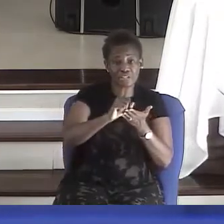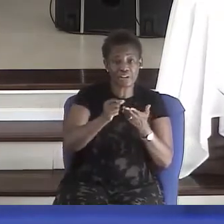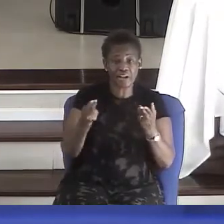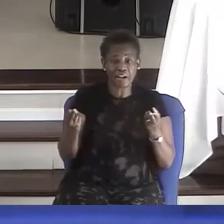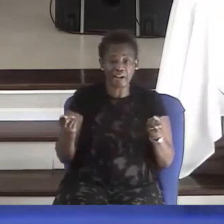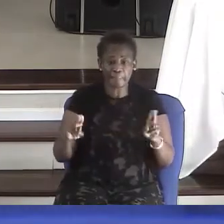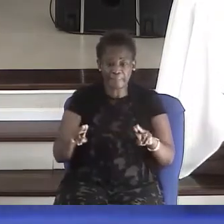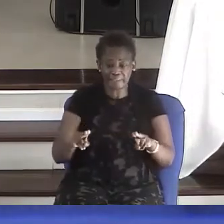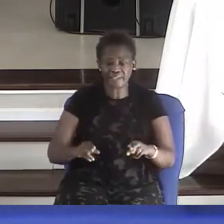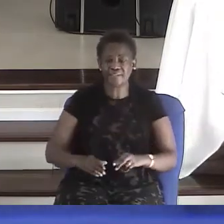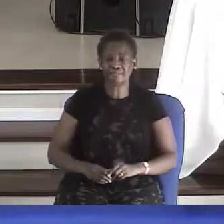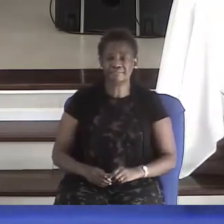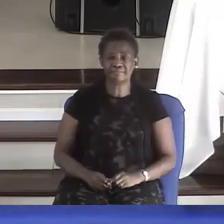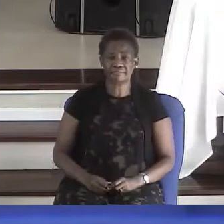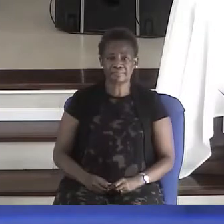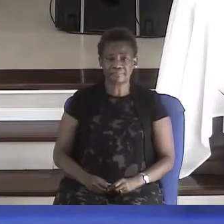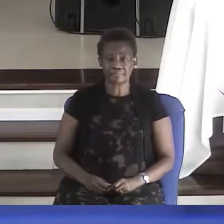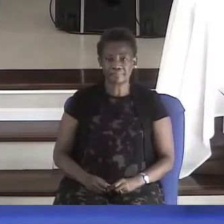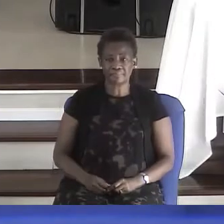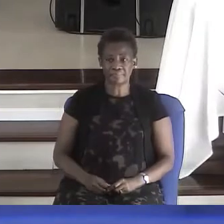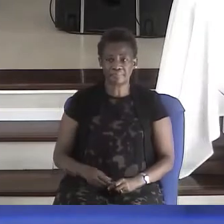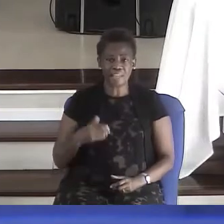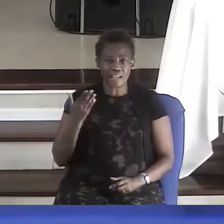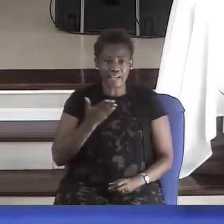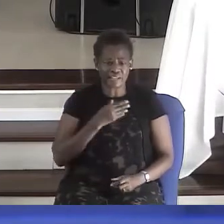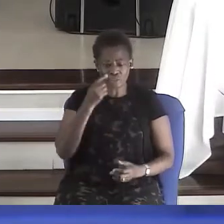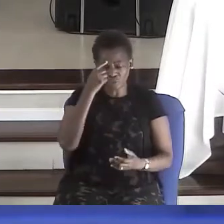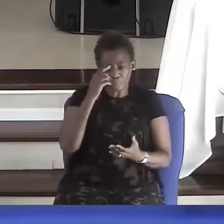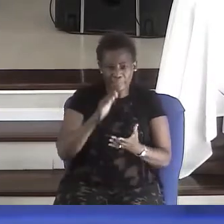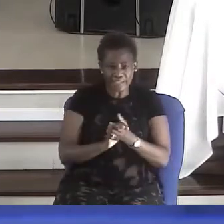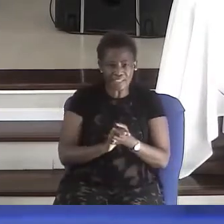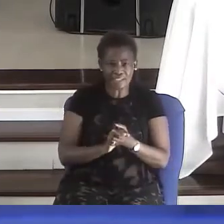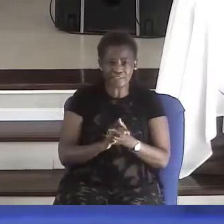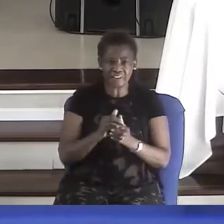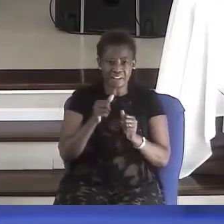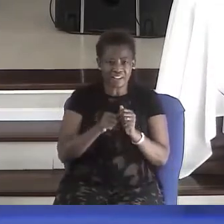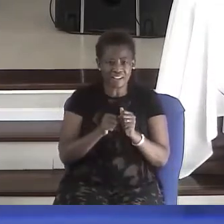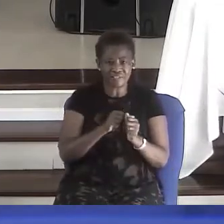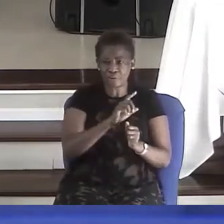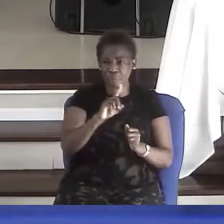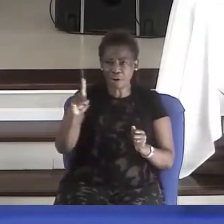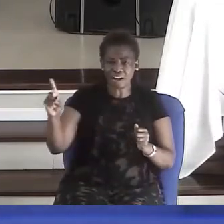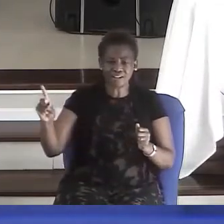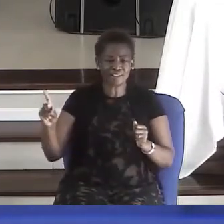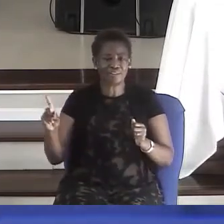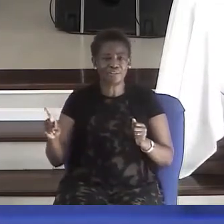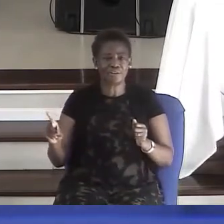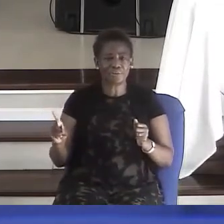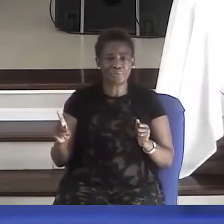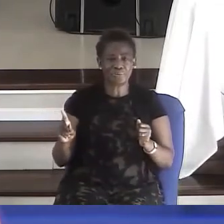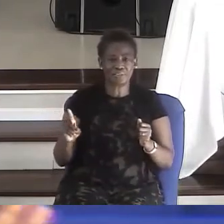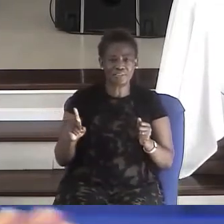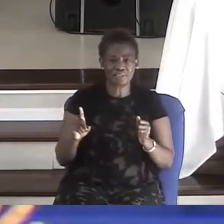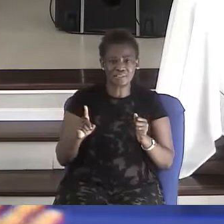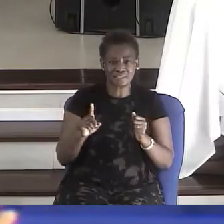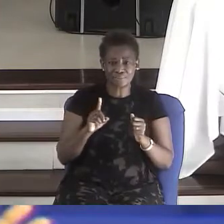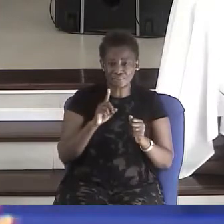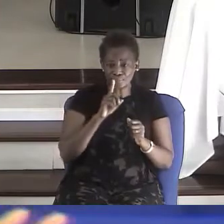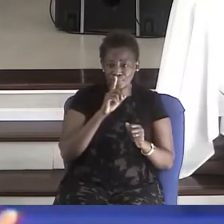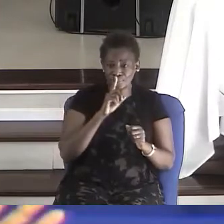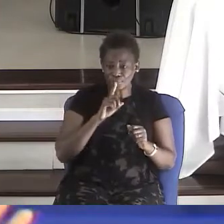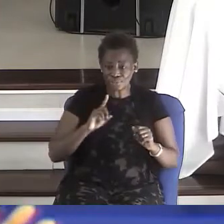And you would believe everybody would hush and line up themselves and lift up